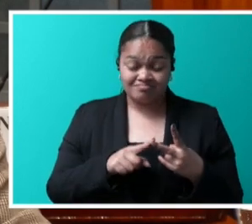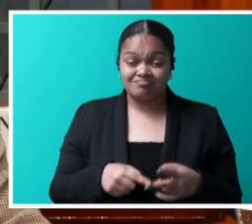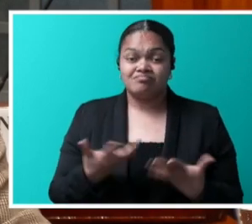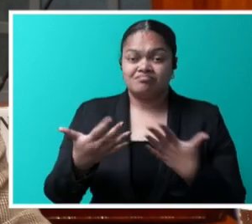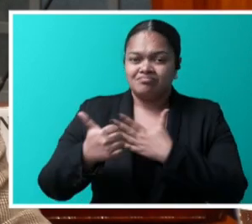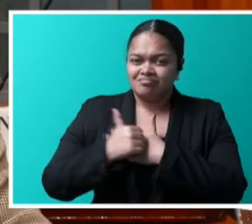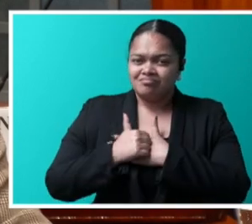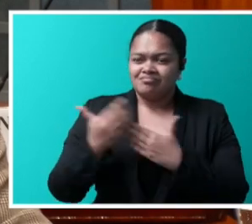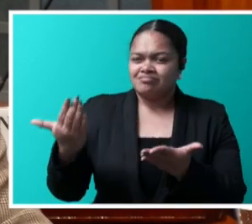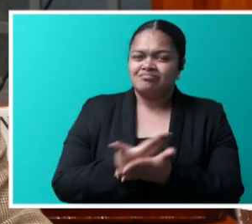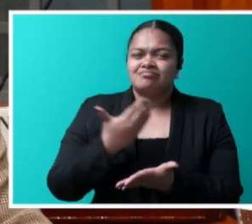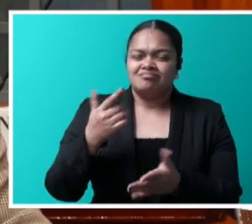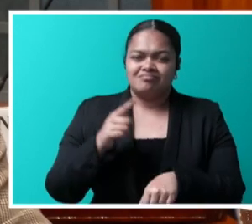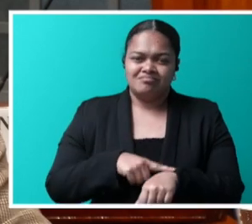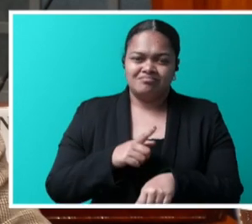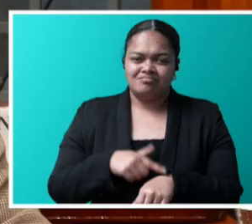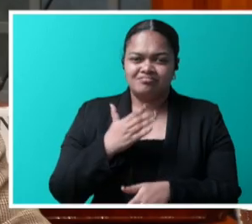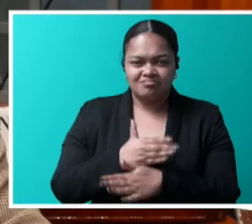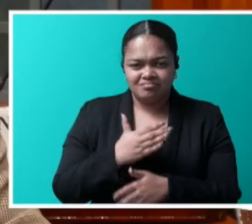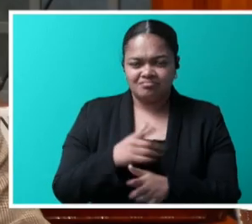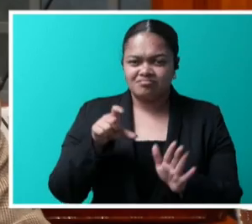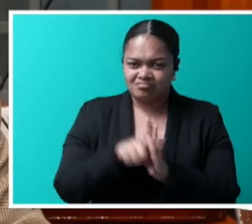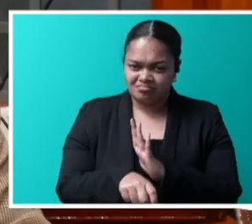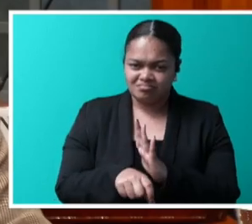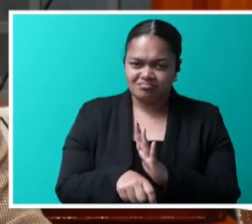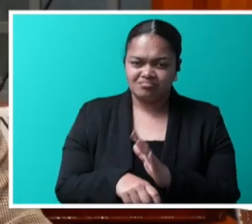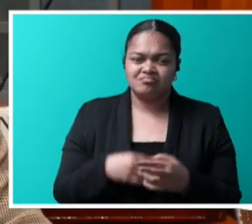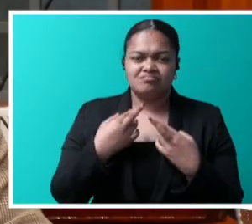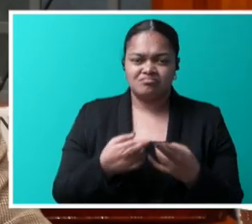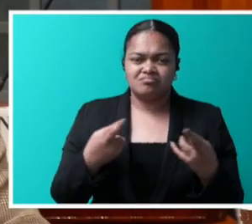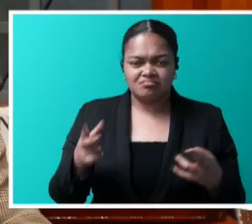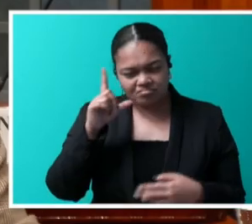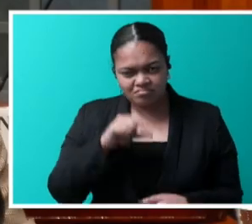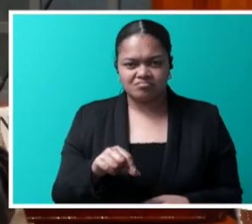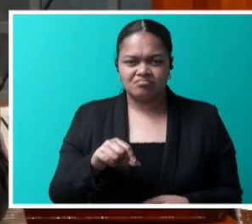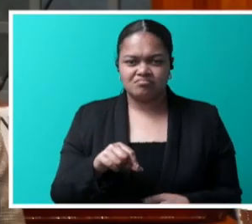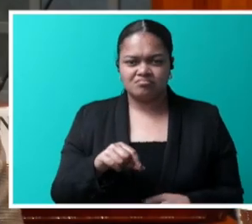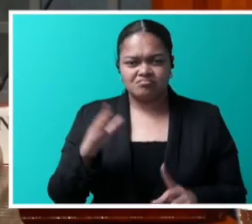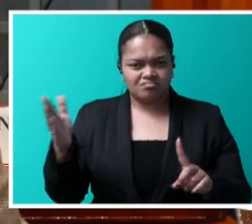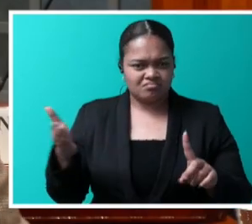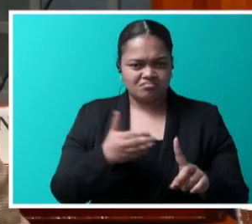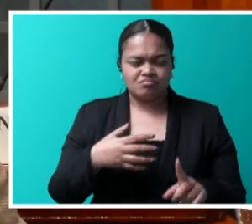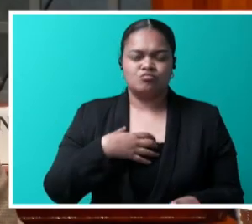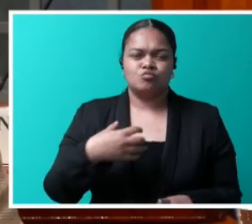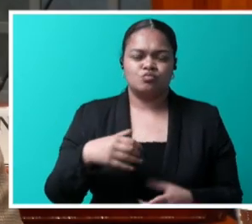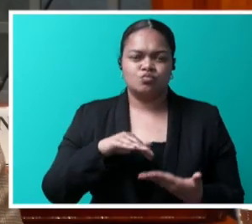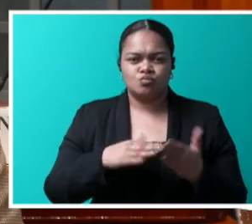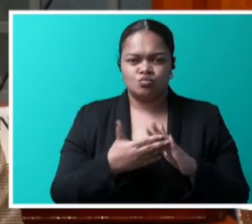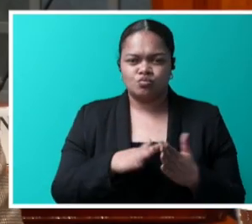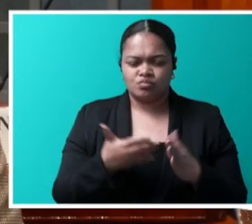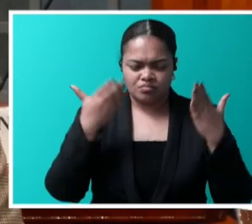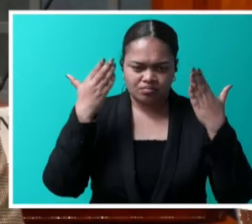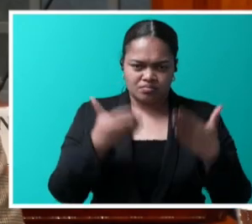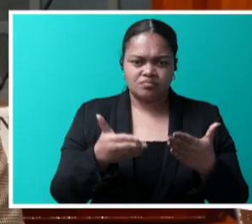time, labor, and cost, resources that can be redirected to more community-based activities.